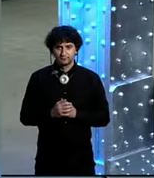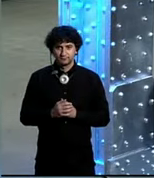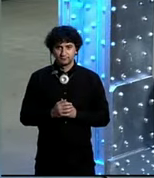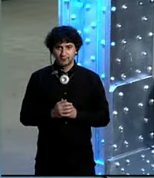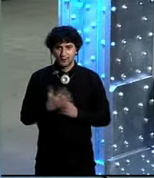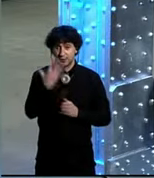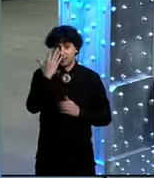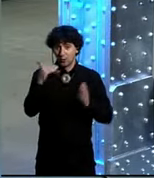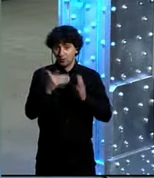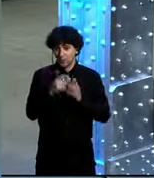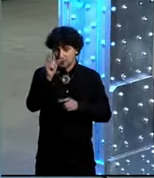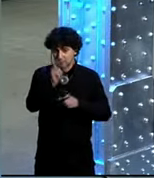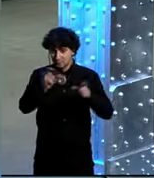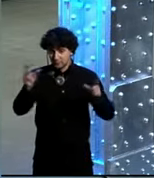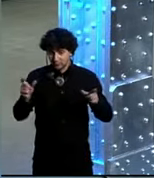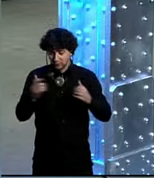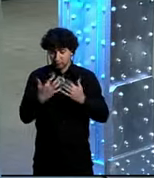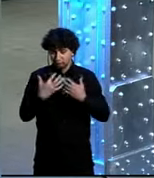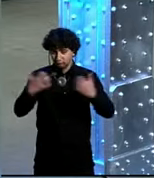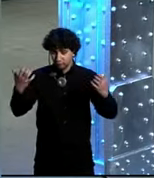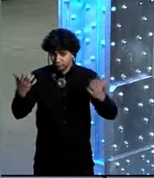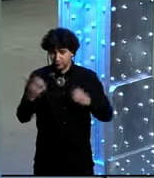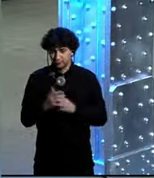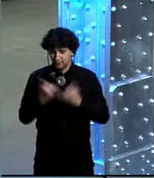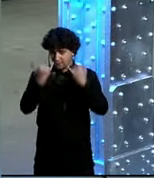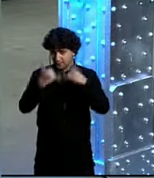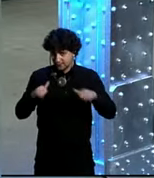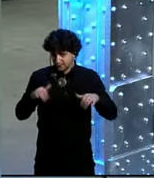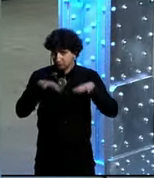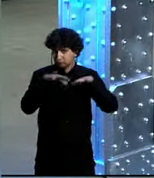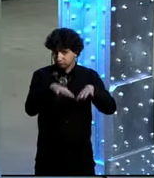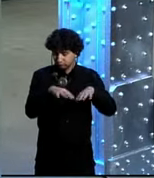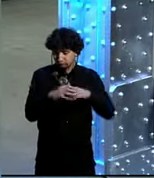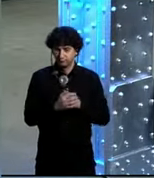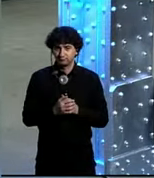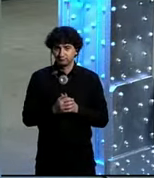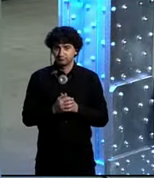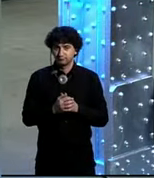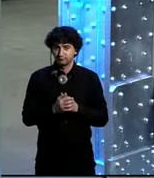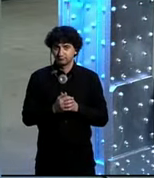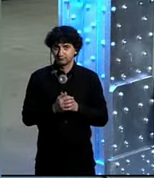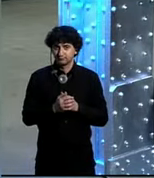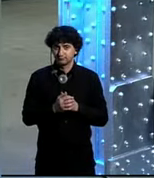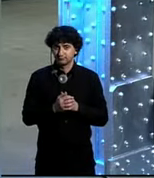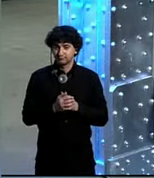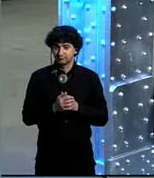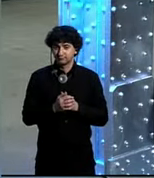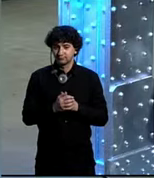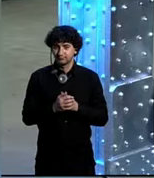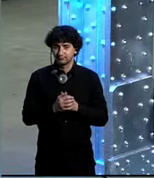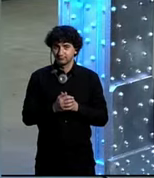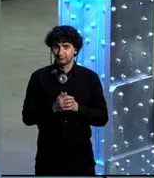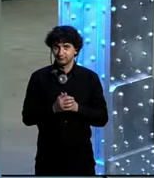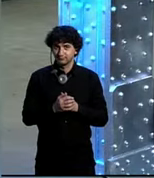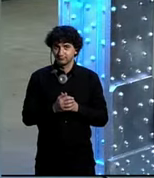Grand Auditorium in the Palais de Festival when Inon Kreitz from Maker Studios revealed that the managing director of Oreos,